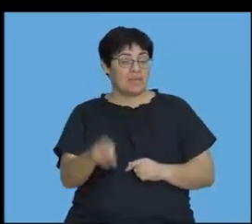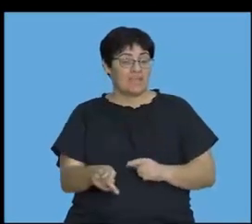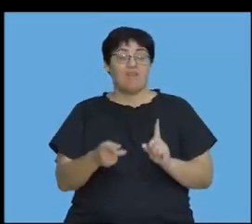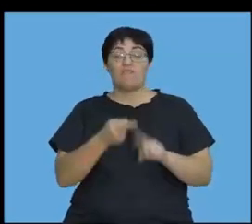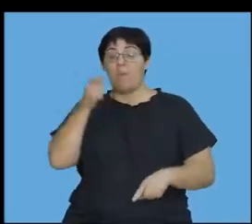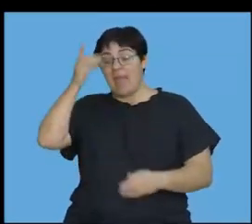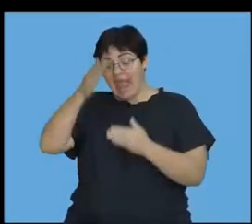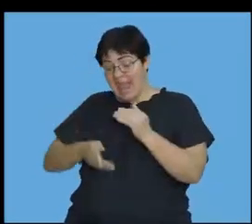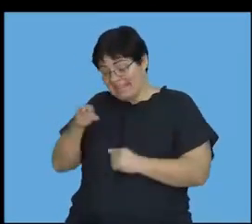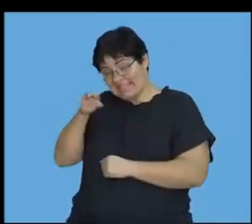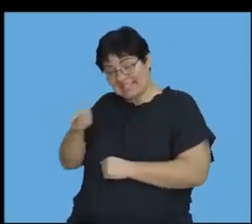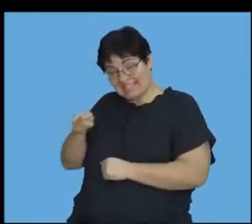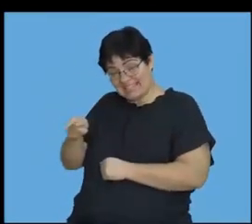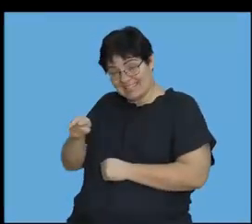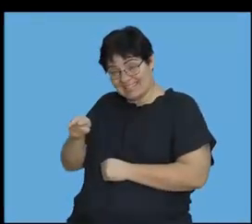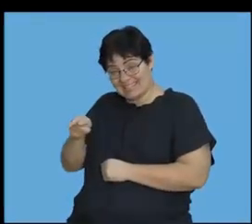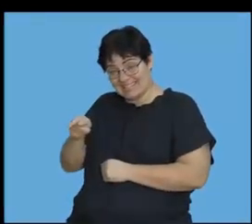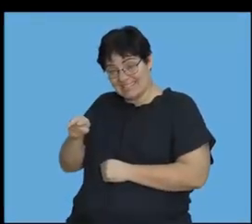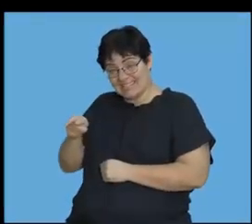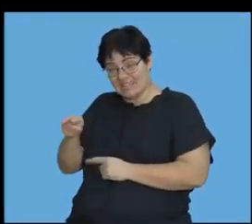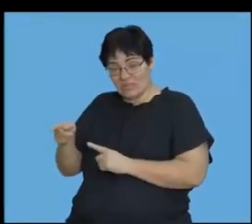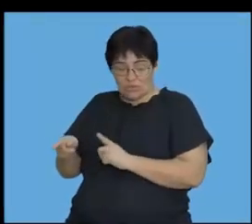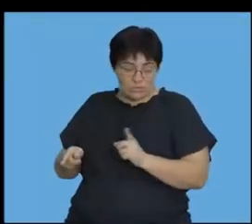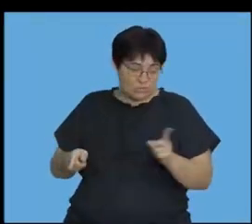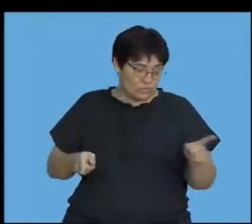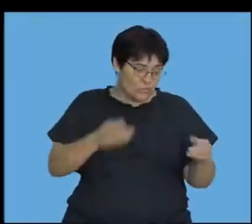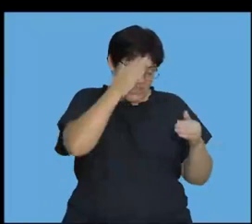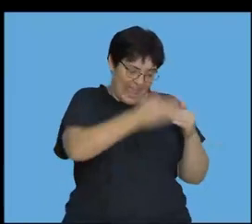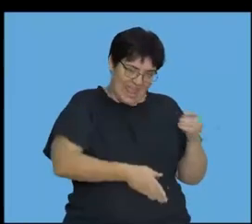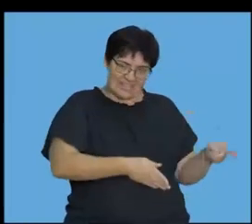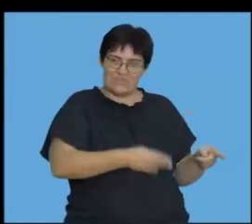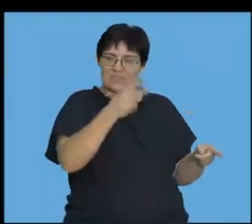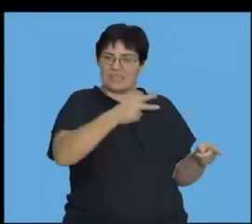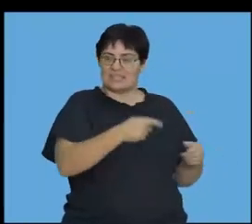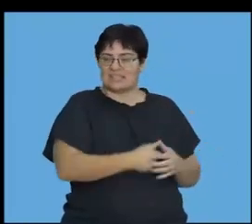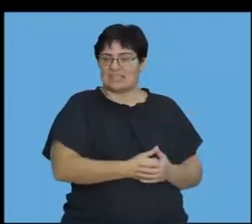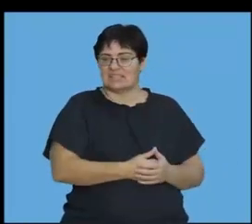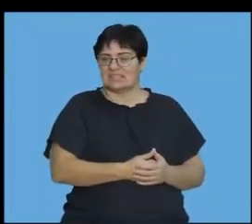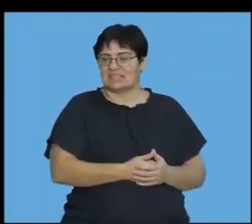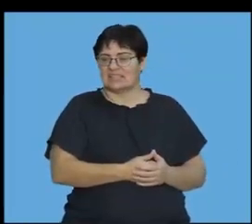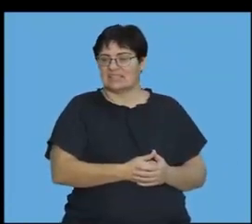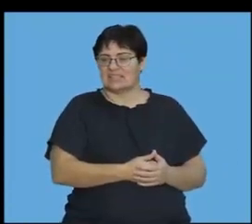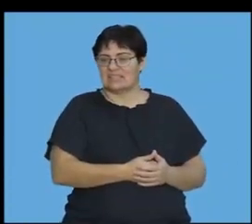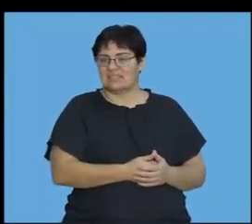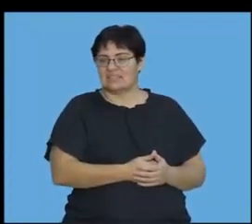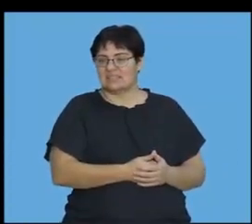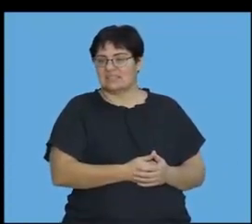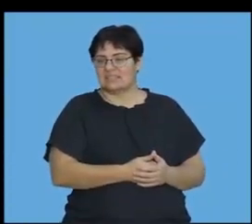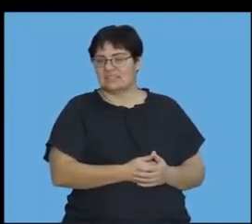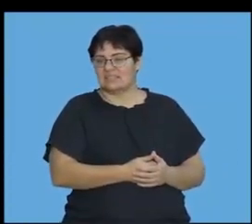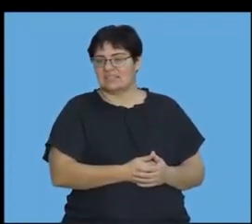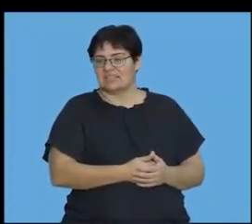momentum goes from the end of the first one to,